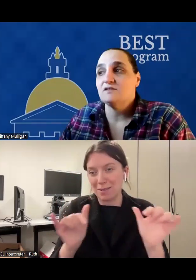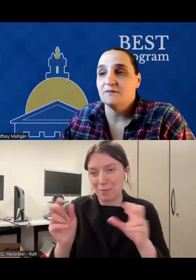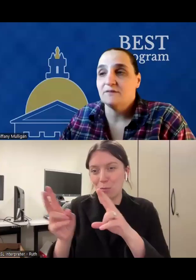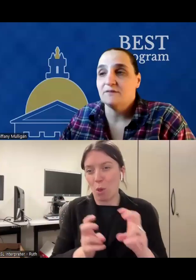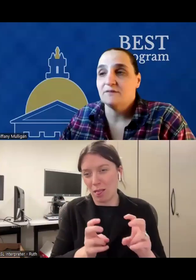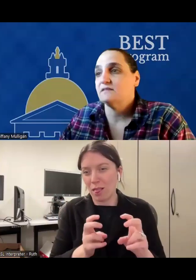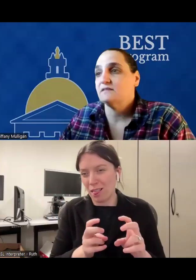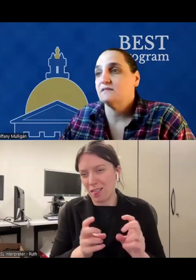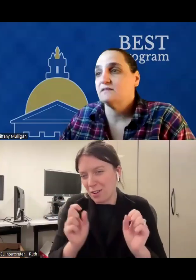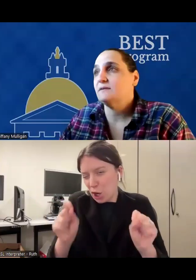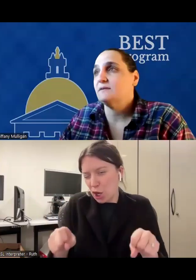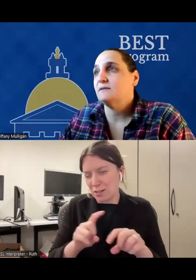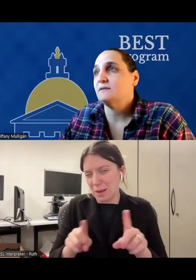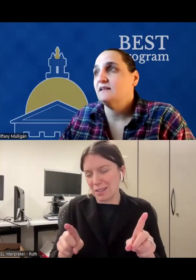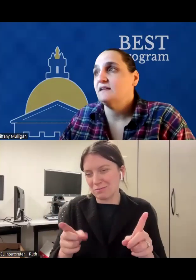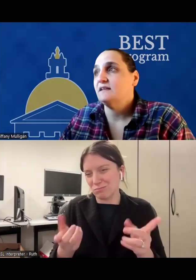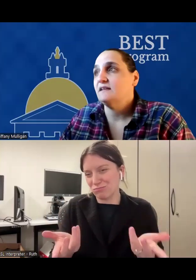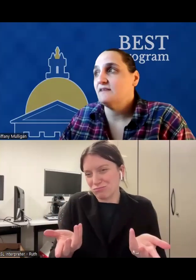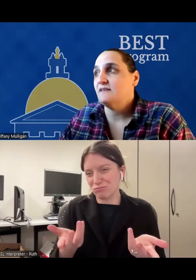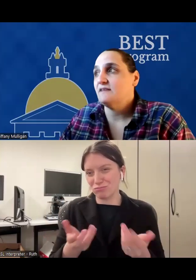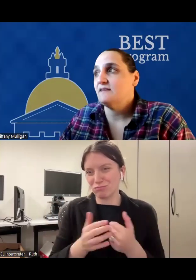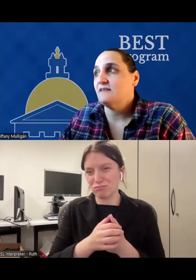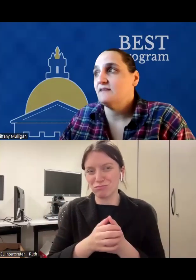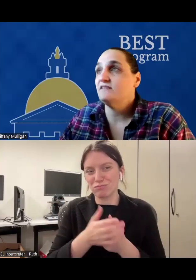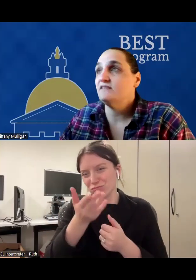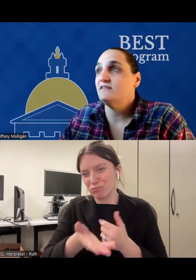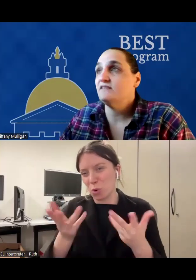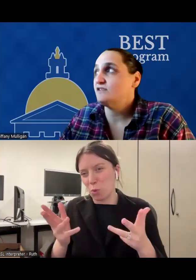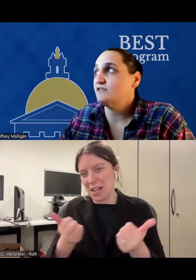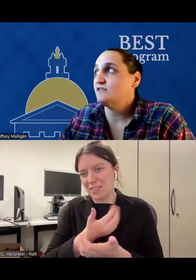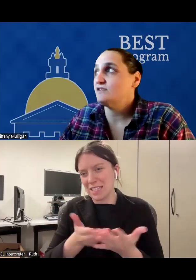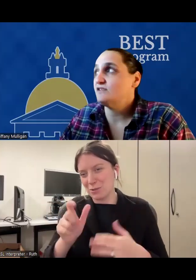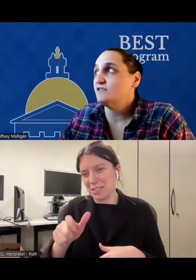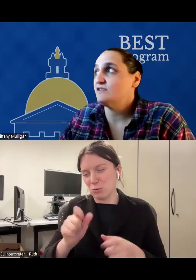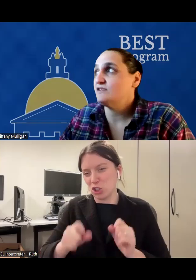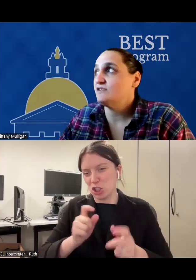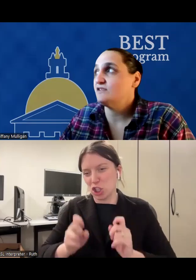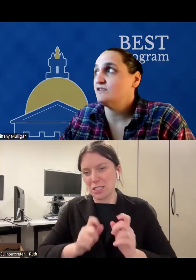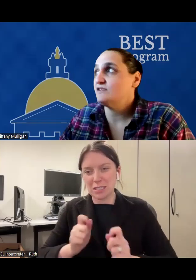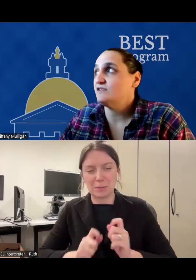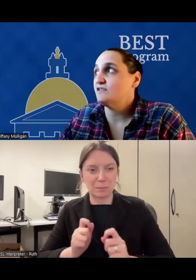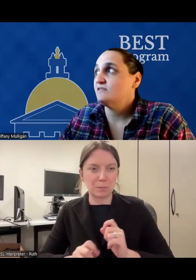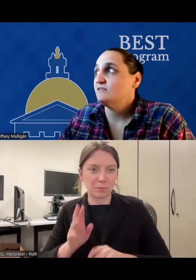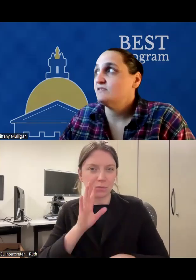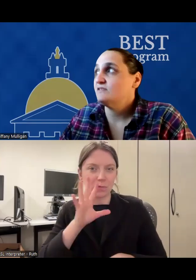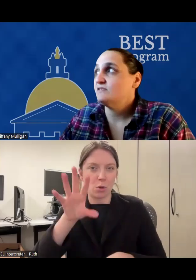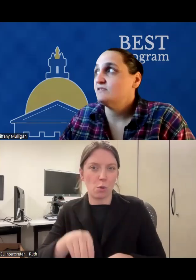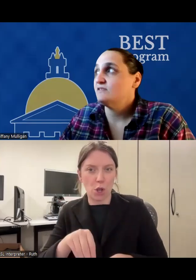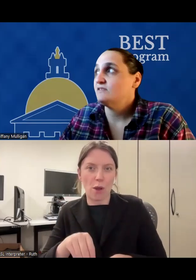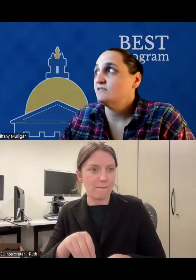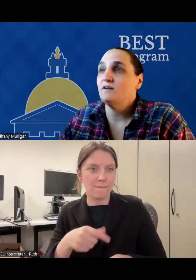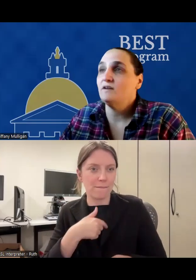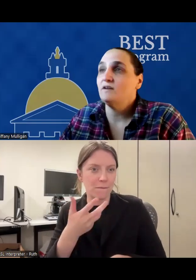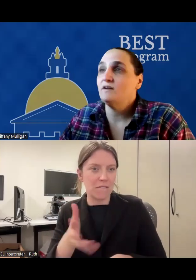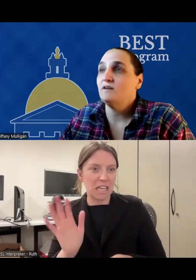that to filter. But it has everything you need right here, and then you can just adjust it. I'm just going to X out of this because I do not want it. And then I'm